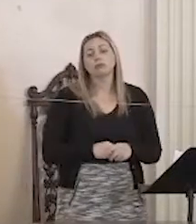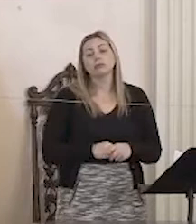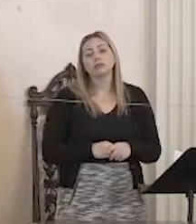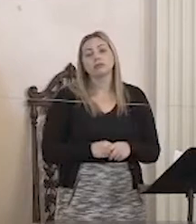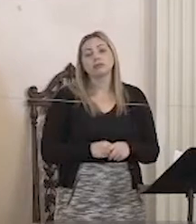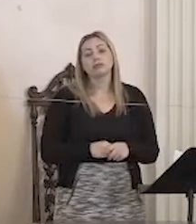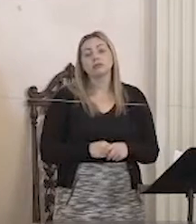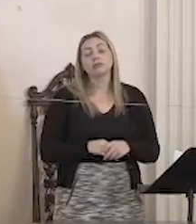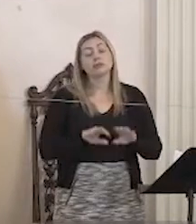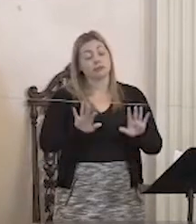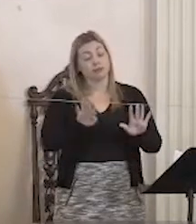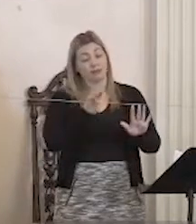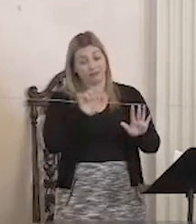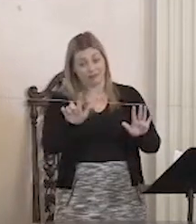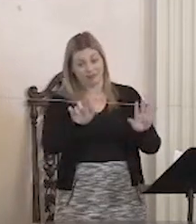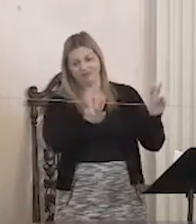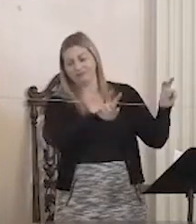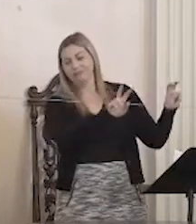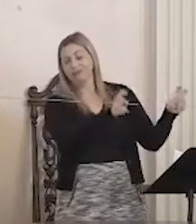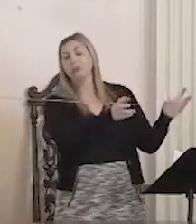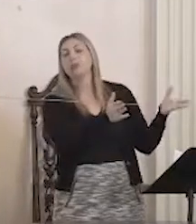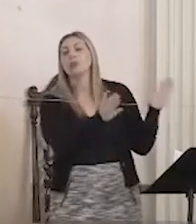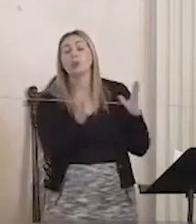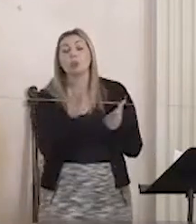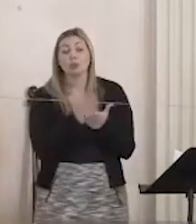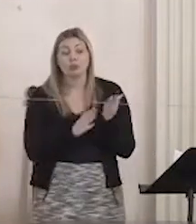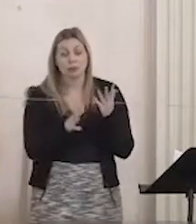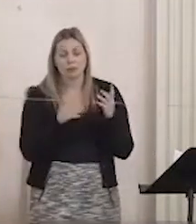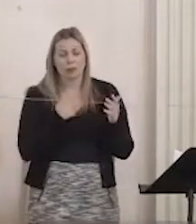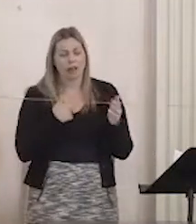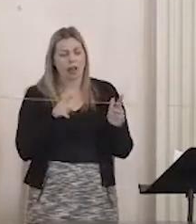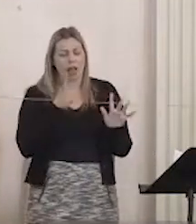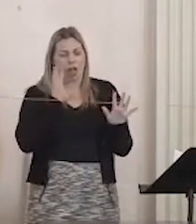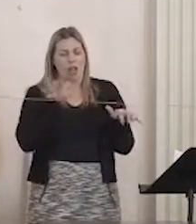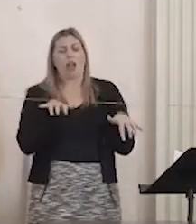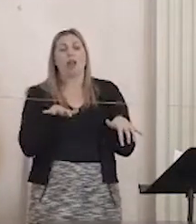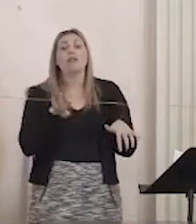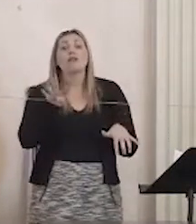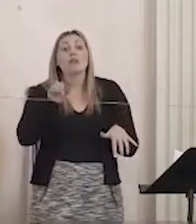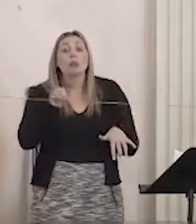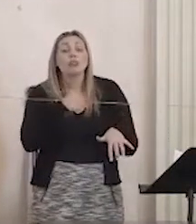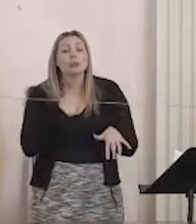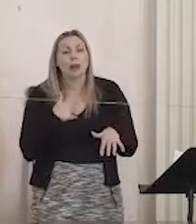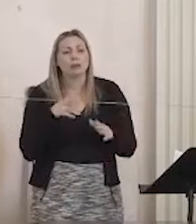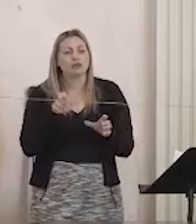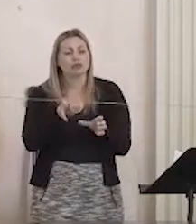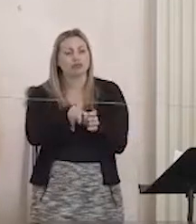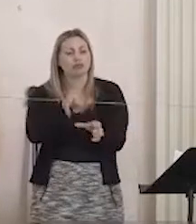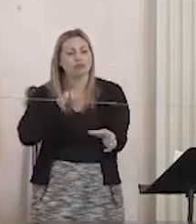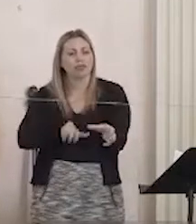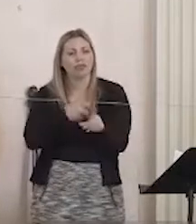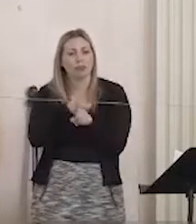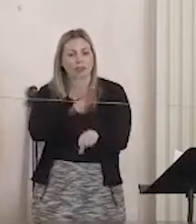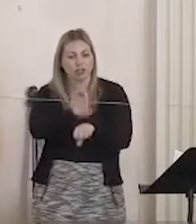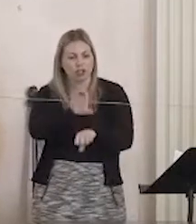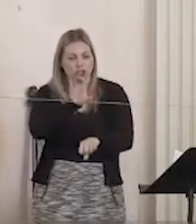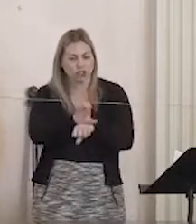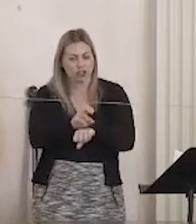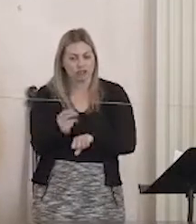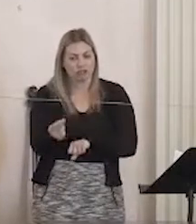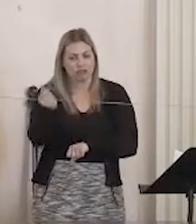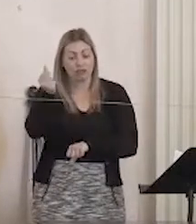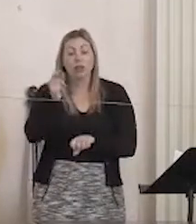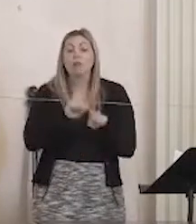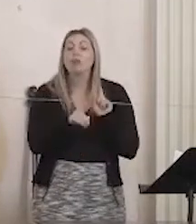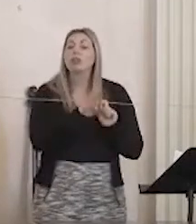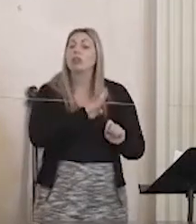Well, some members were aghast. 40 members resigned from the church, but